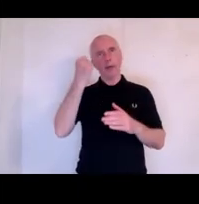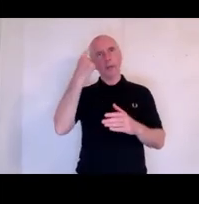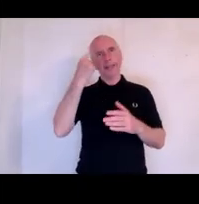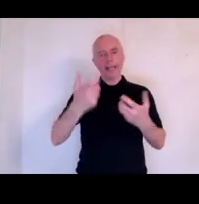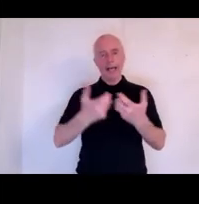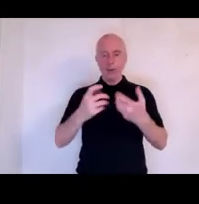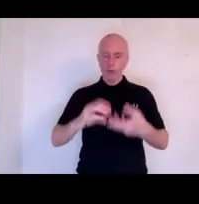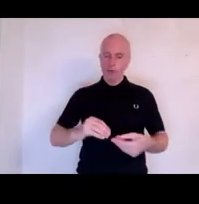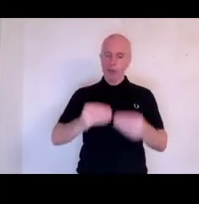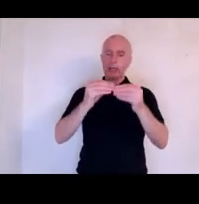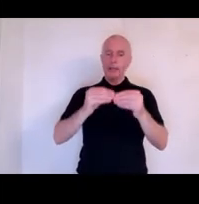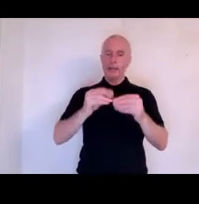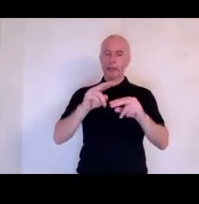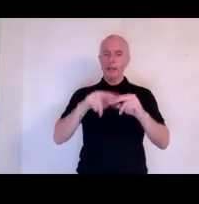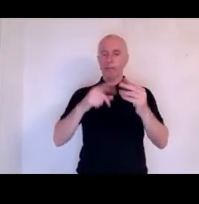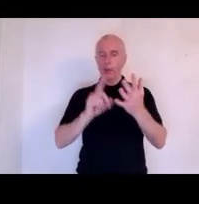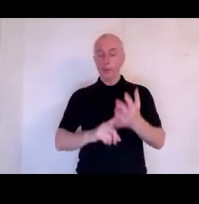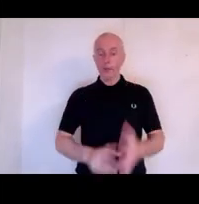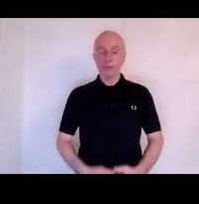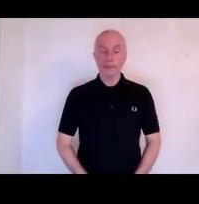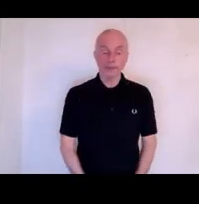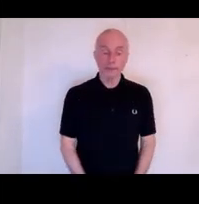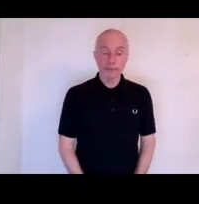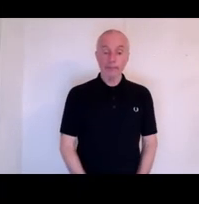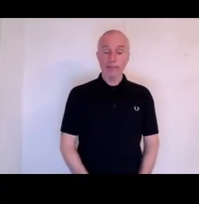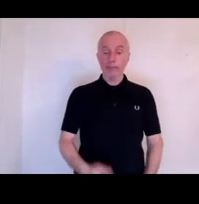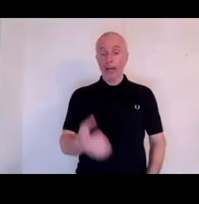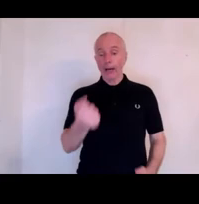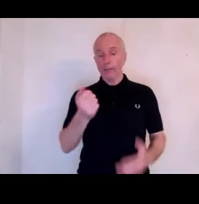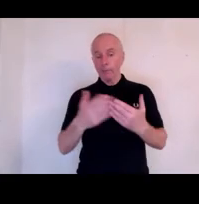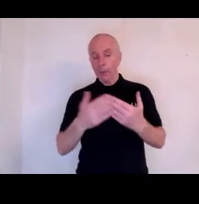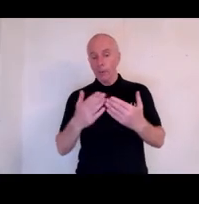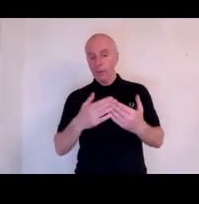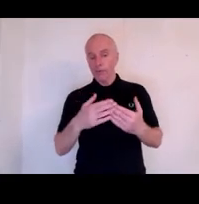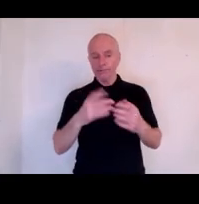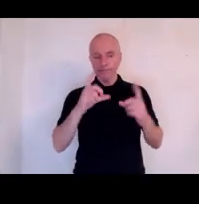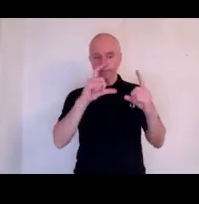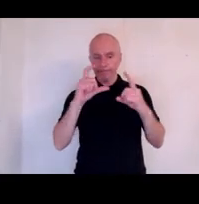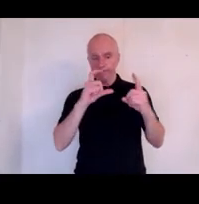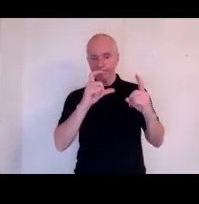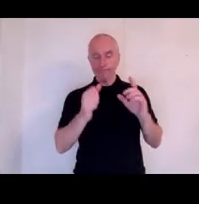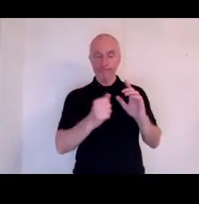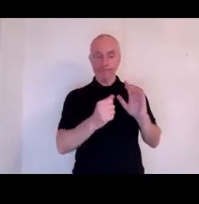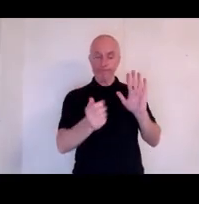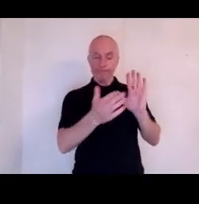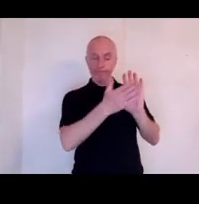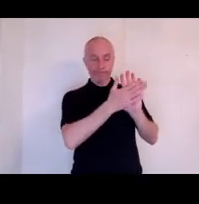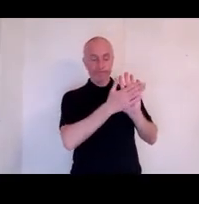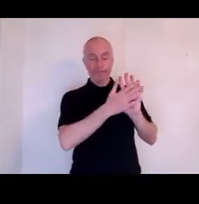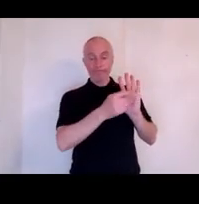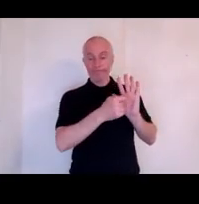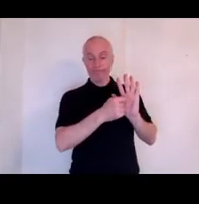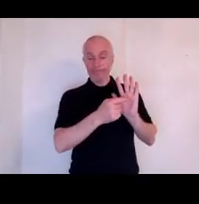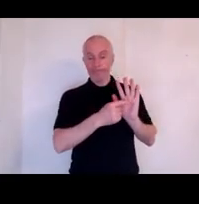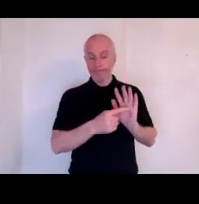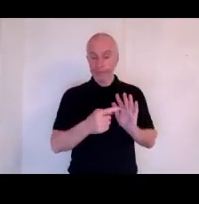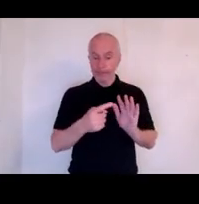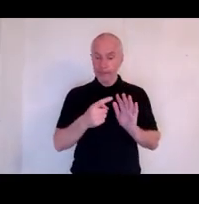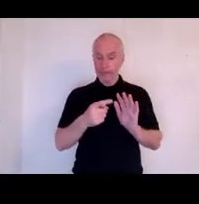So I thought I'd show you some pictures of actually some of the experiments we're involved in with this programme.